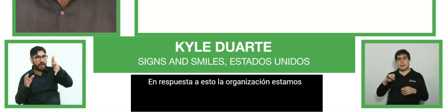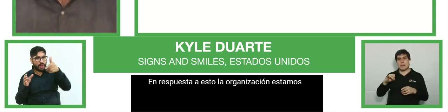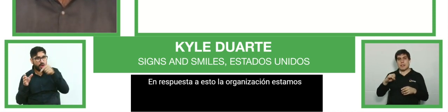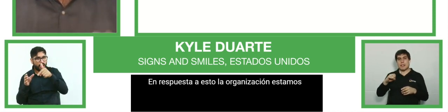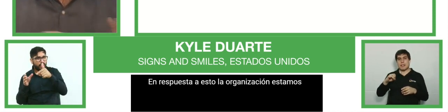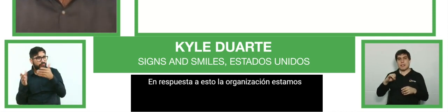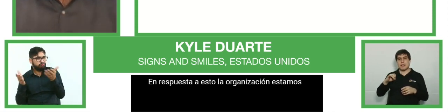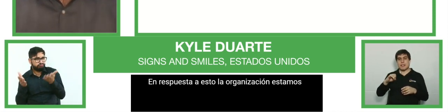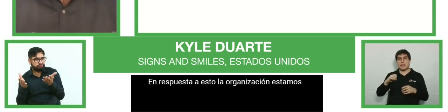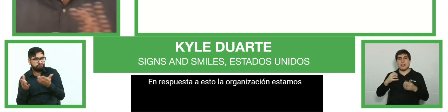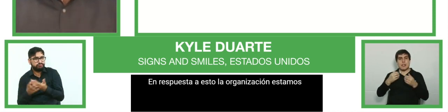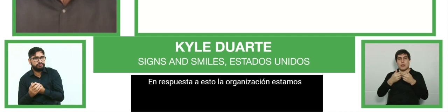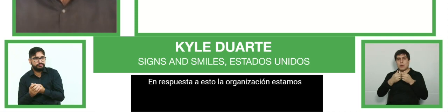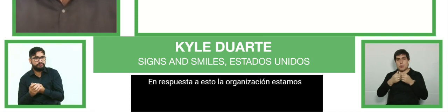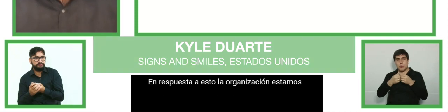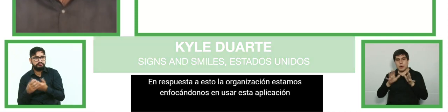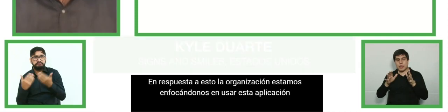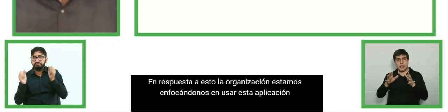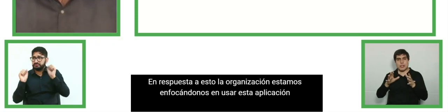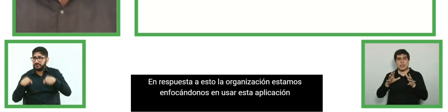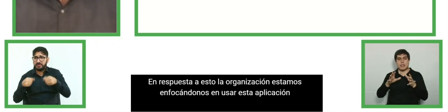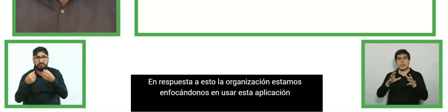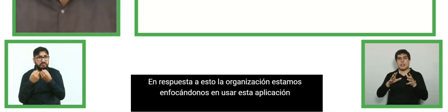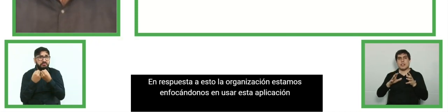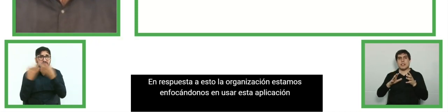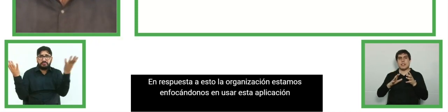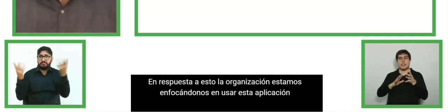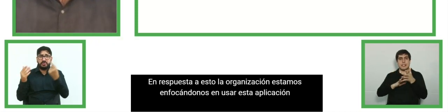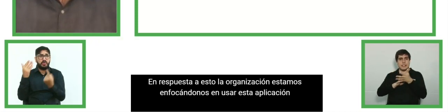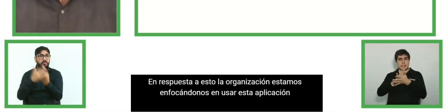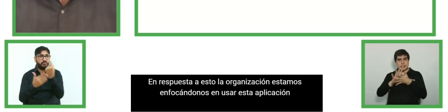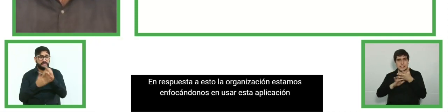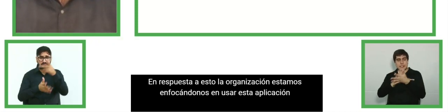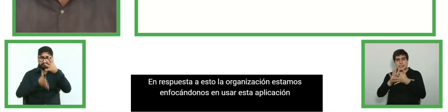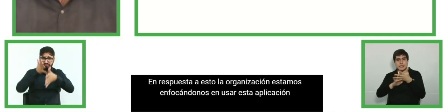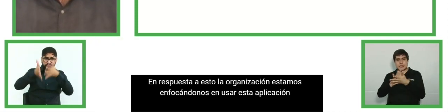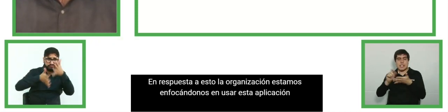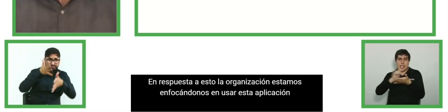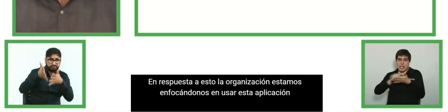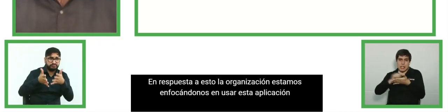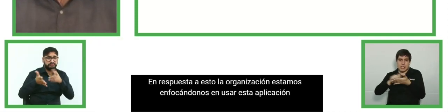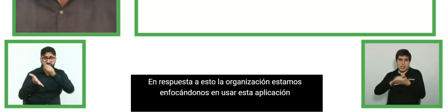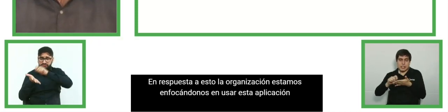so we are hoping to replicate this here in the United States, charge